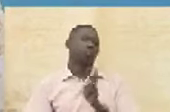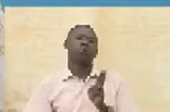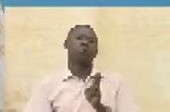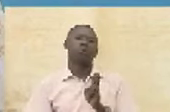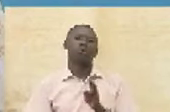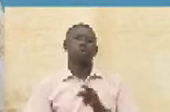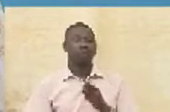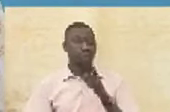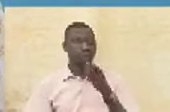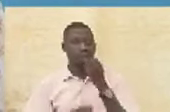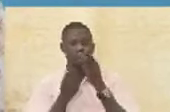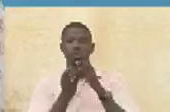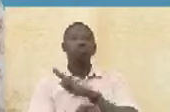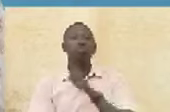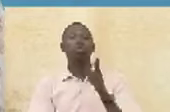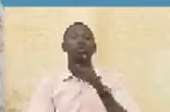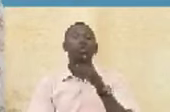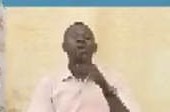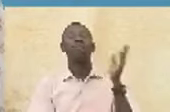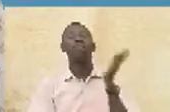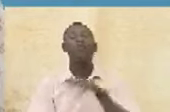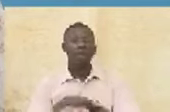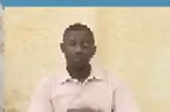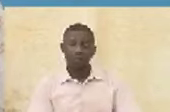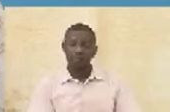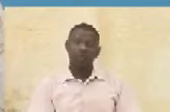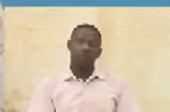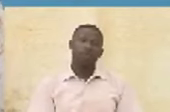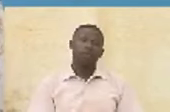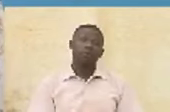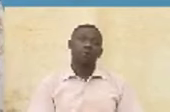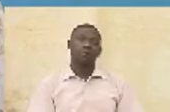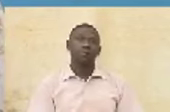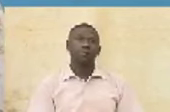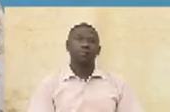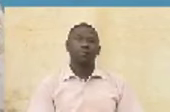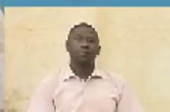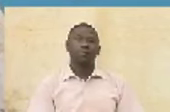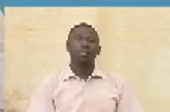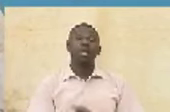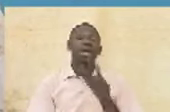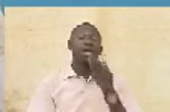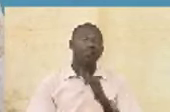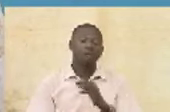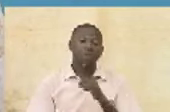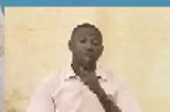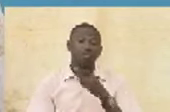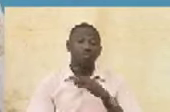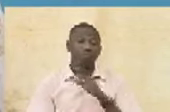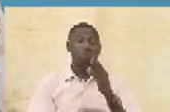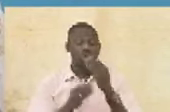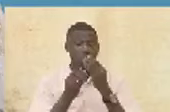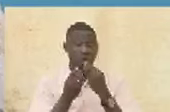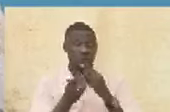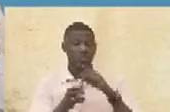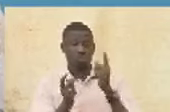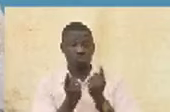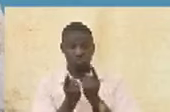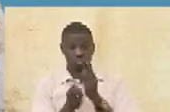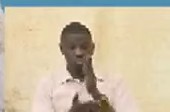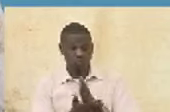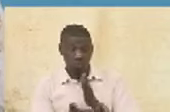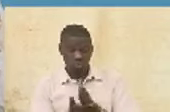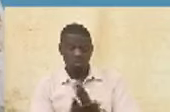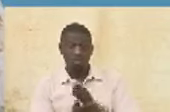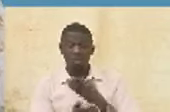They said, no, we are not telling the truth. If you don't tell us the truth, you will not leave. You